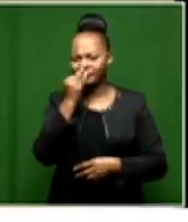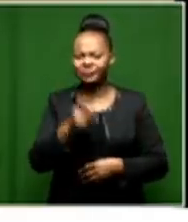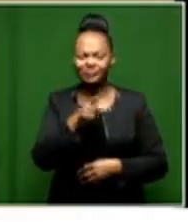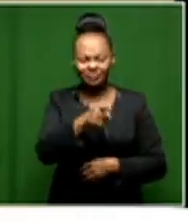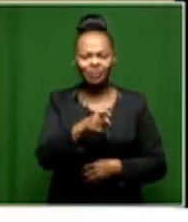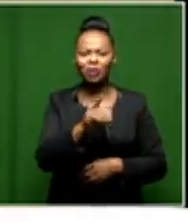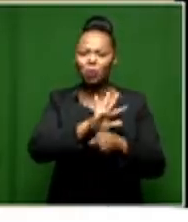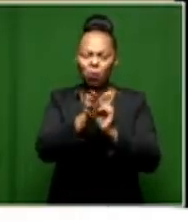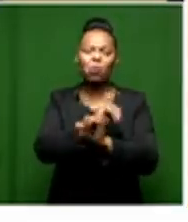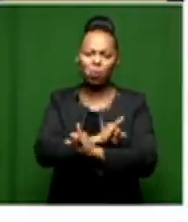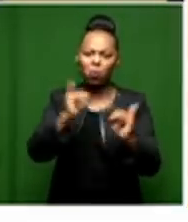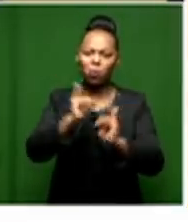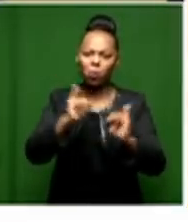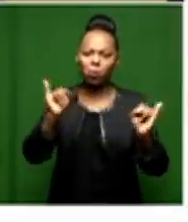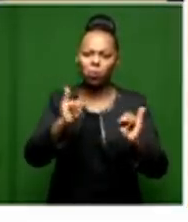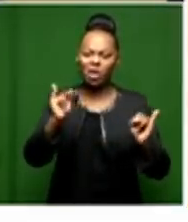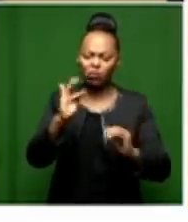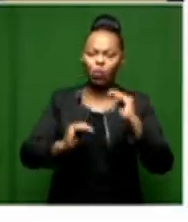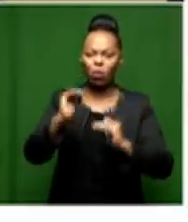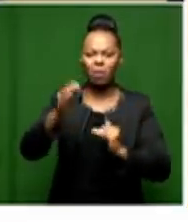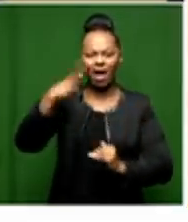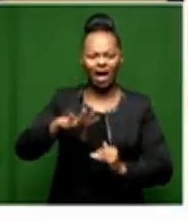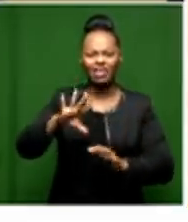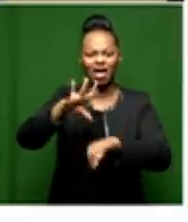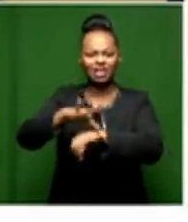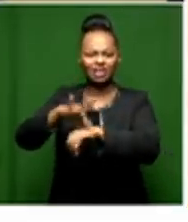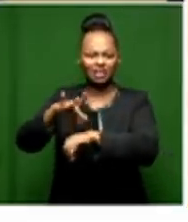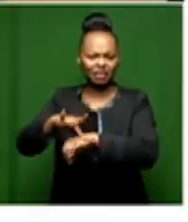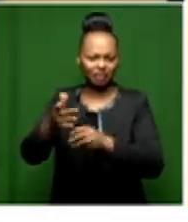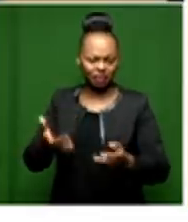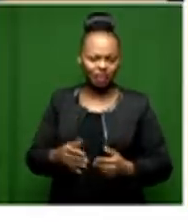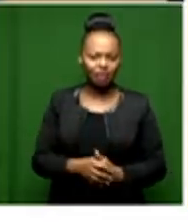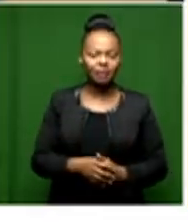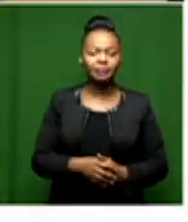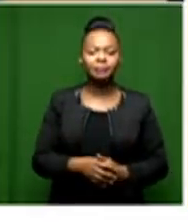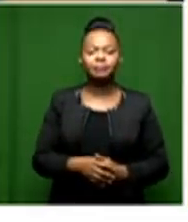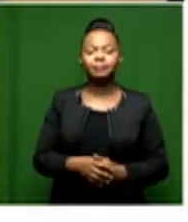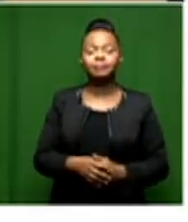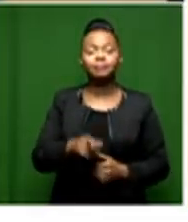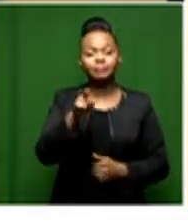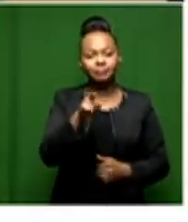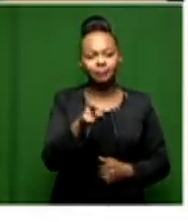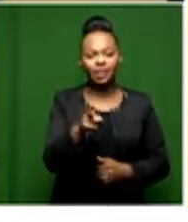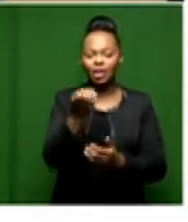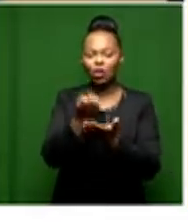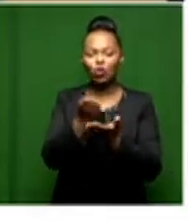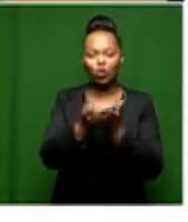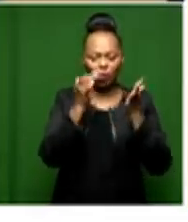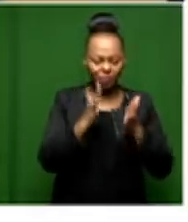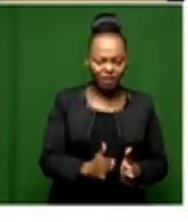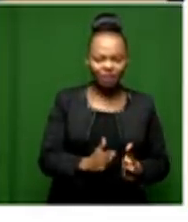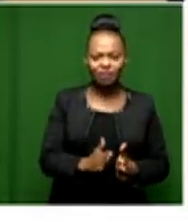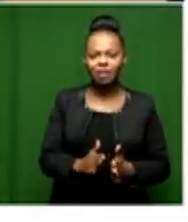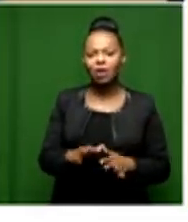outcomes. Yeah, and this is something that we're seeing. But the other issue is, not that you're an economist and not that this would be your